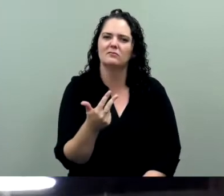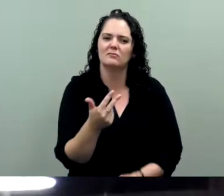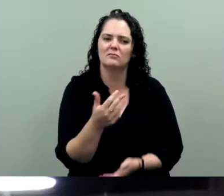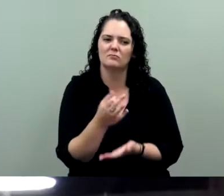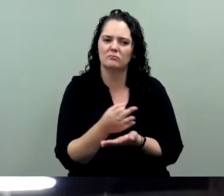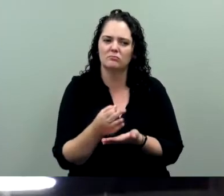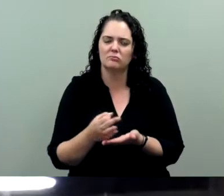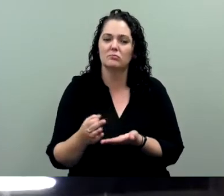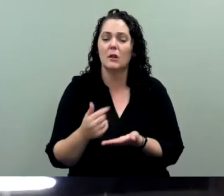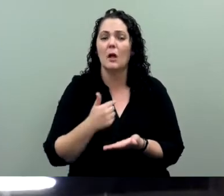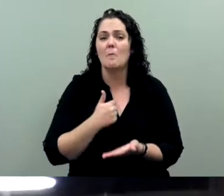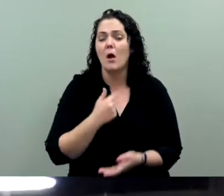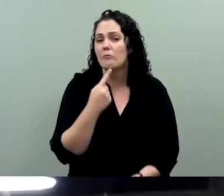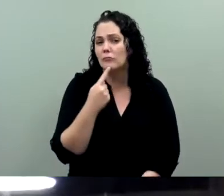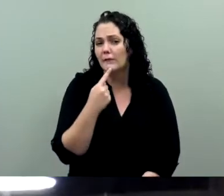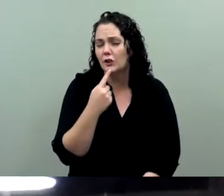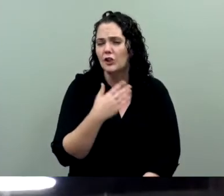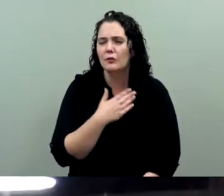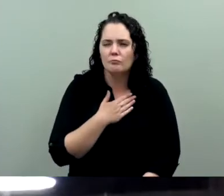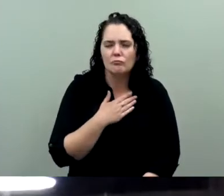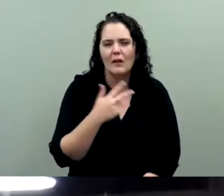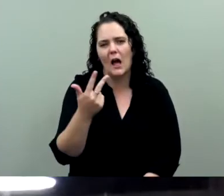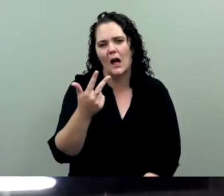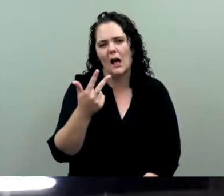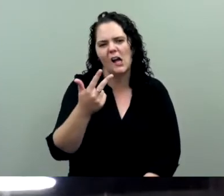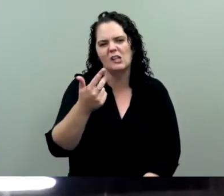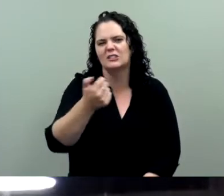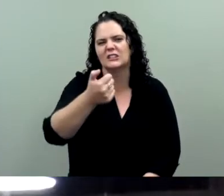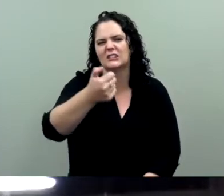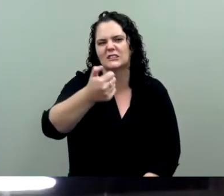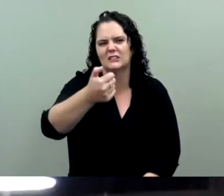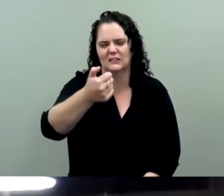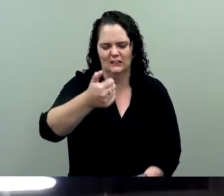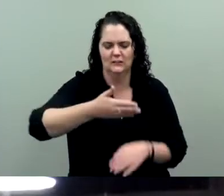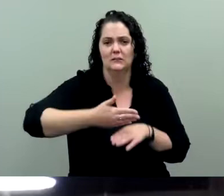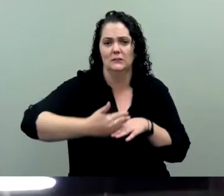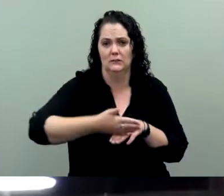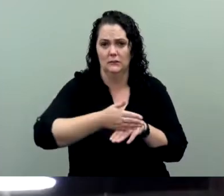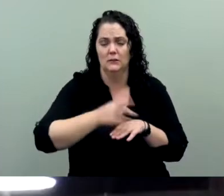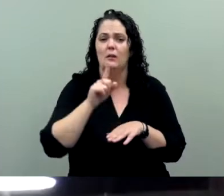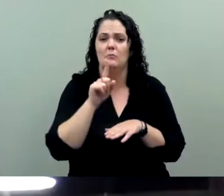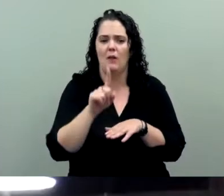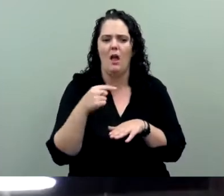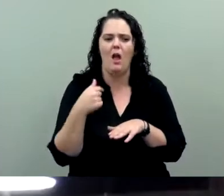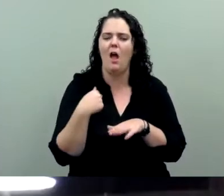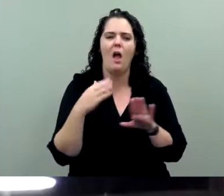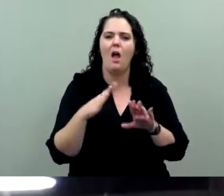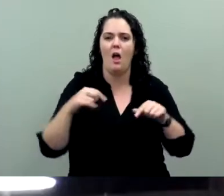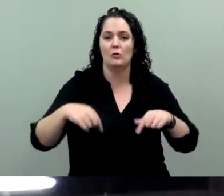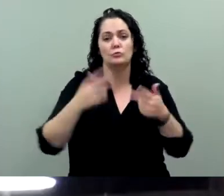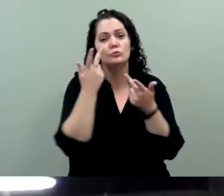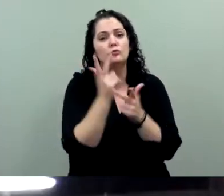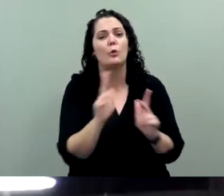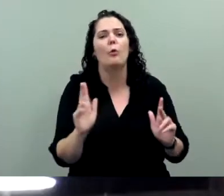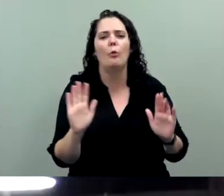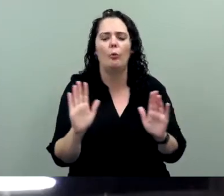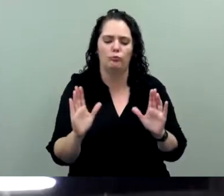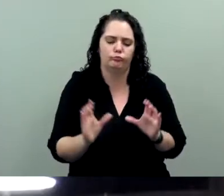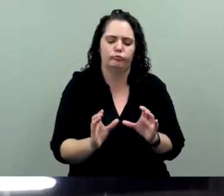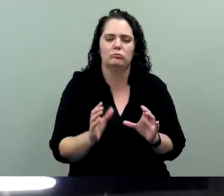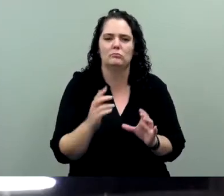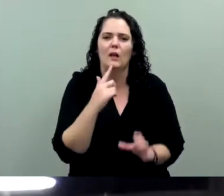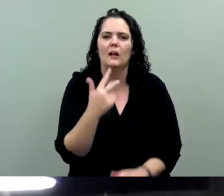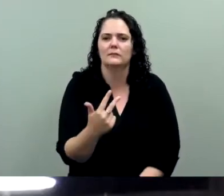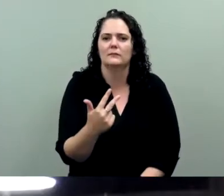into about 16 pieces, but for this demo today, I'll keep it fairly coarse so that it's easy for you to see. All right, now once I've cut it